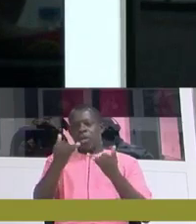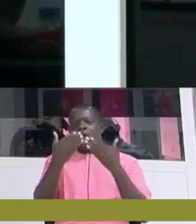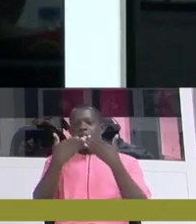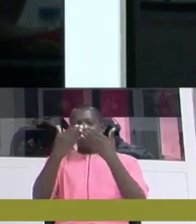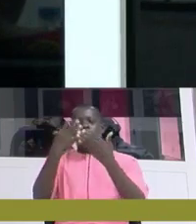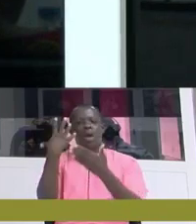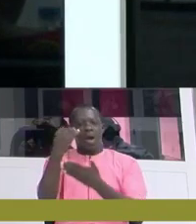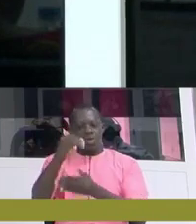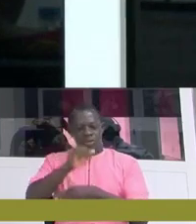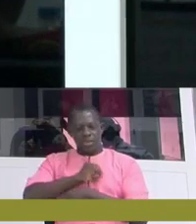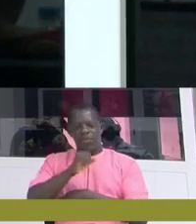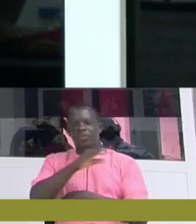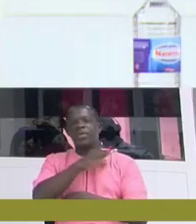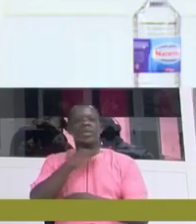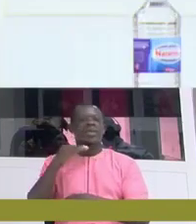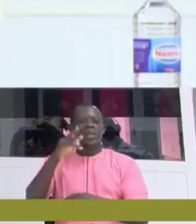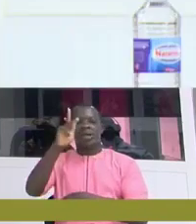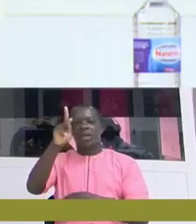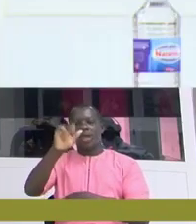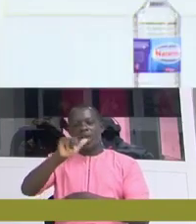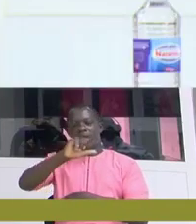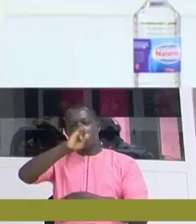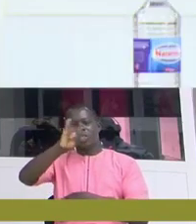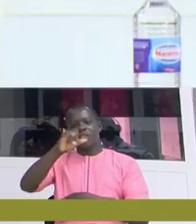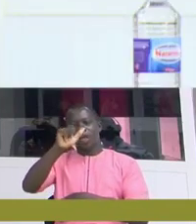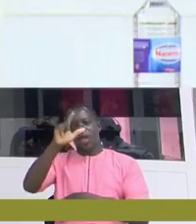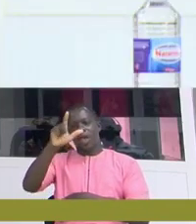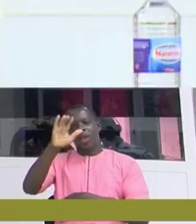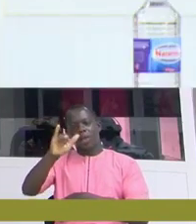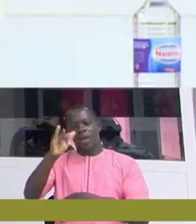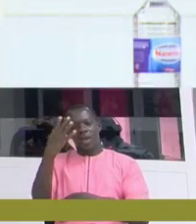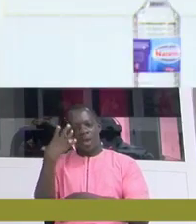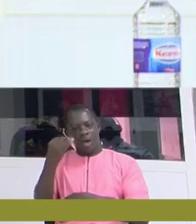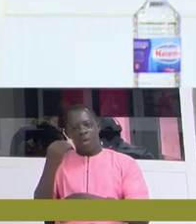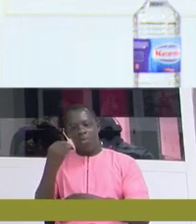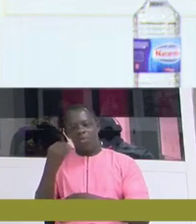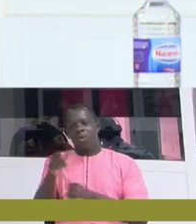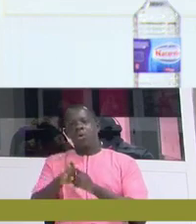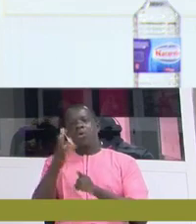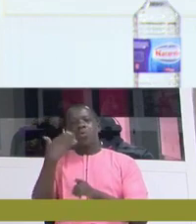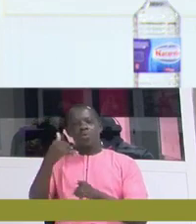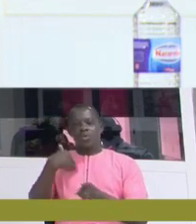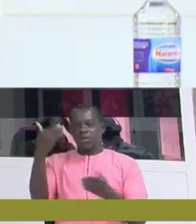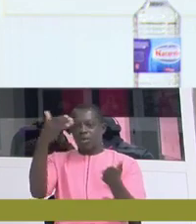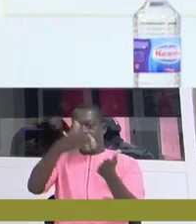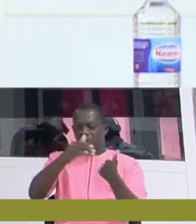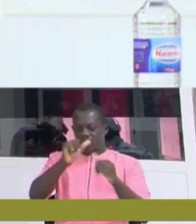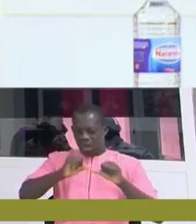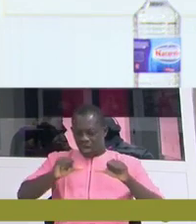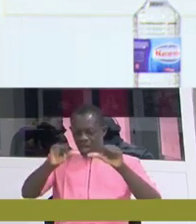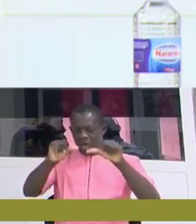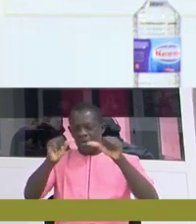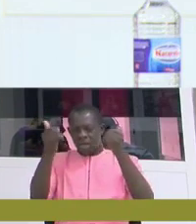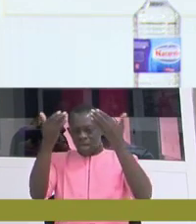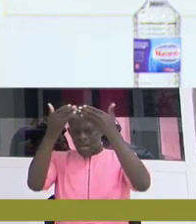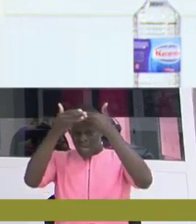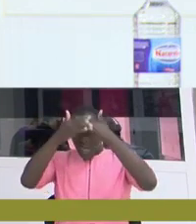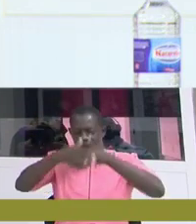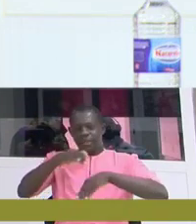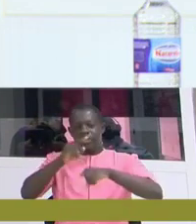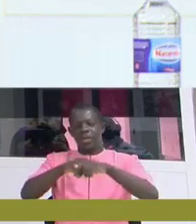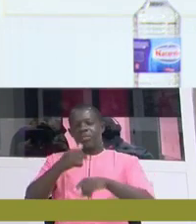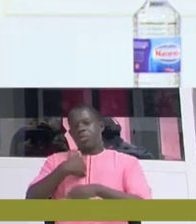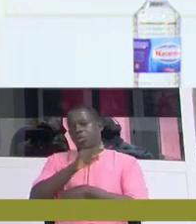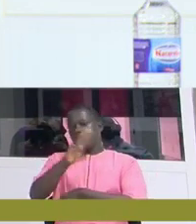ngai Kajali fa nyam. Bring anata watu menna. When he came. Round suitolam. It was at night. Time or tumble. I don't